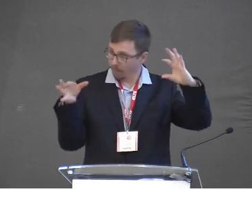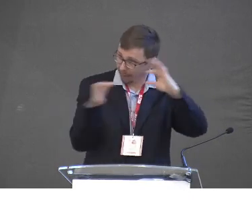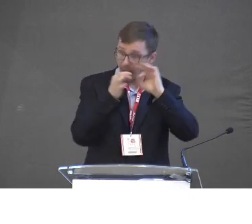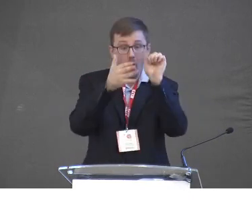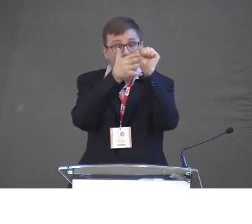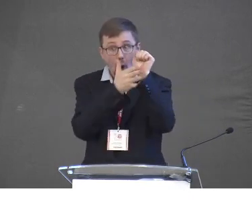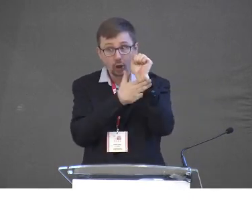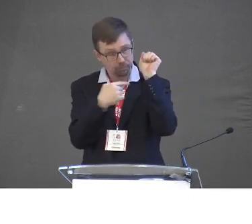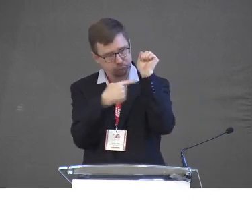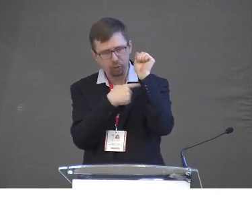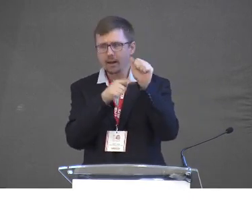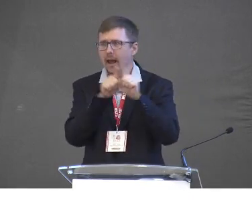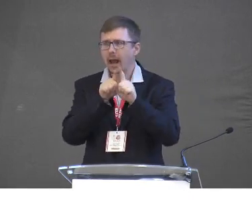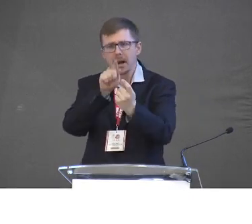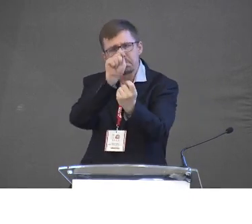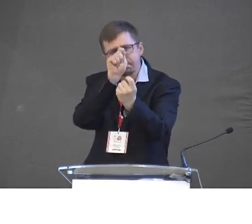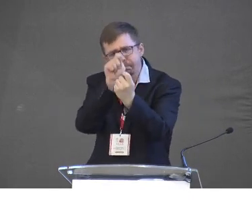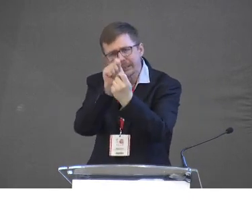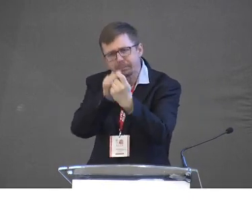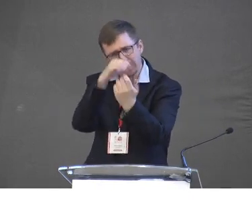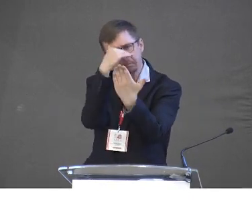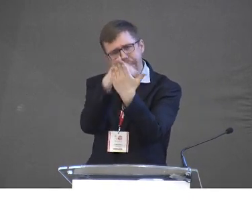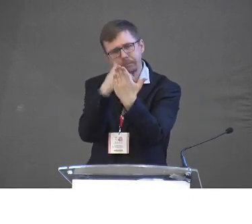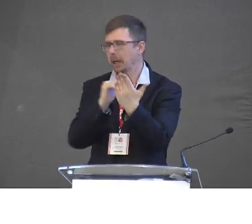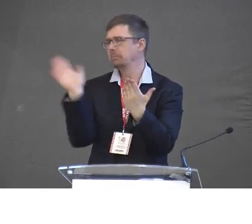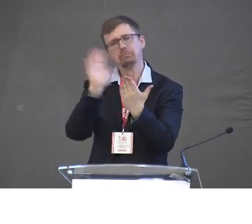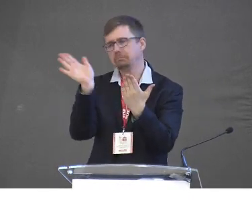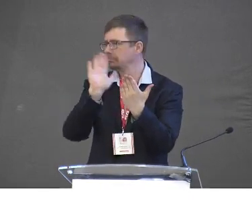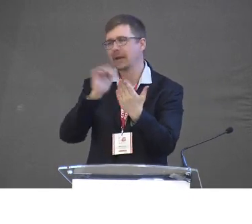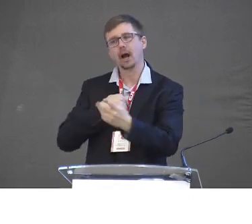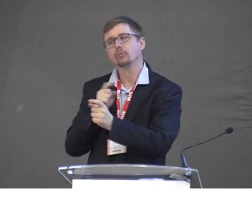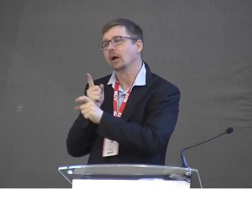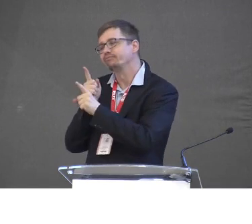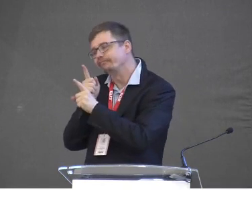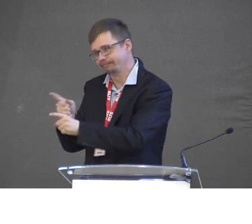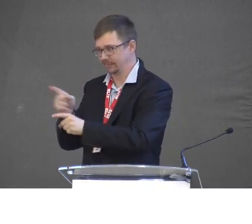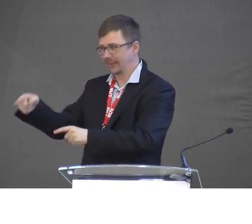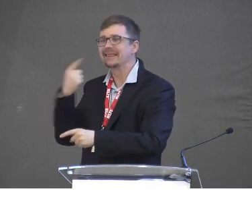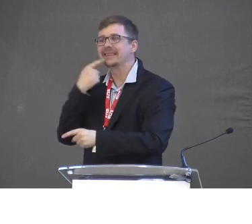In the sign vocabulary, we have